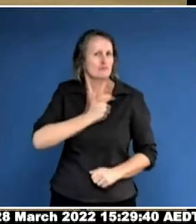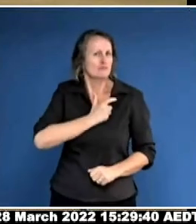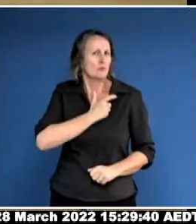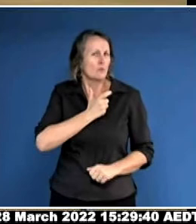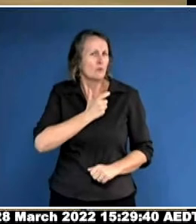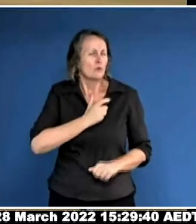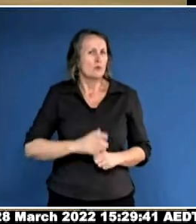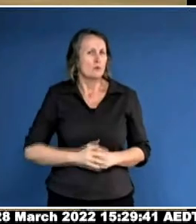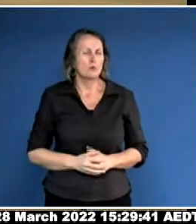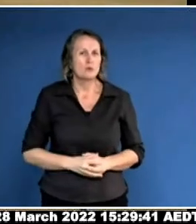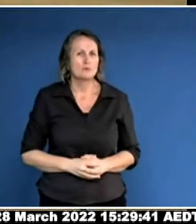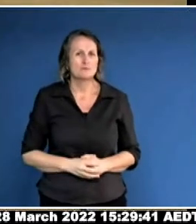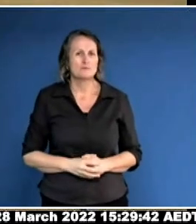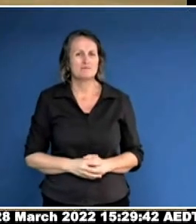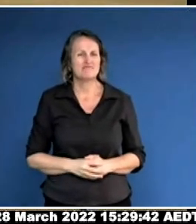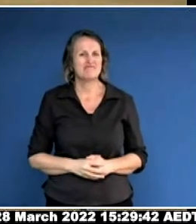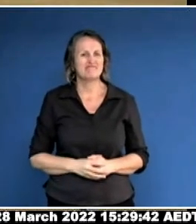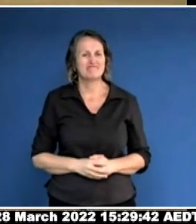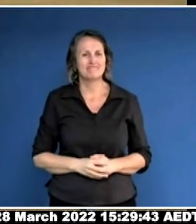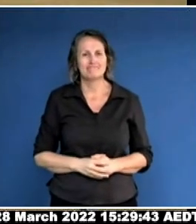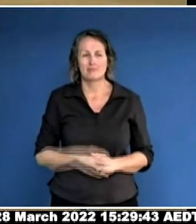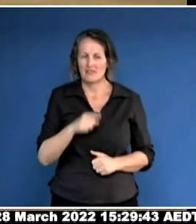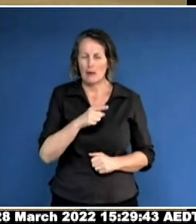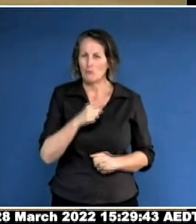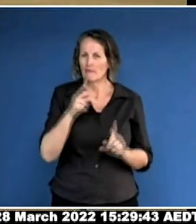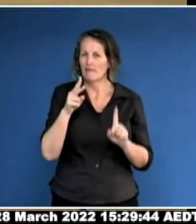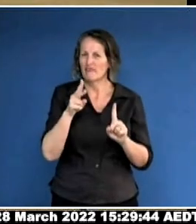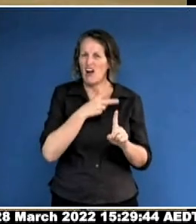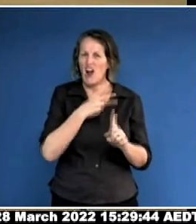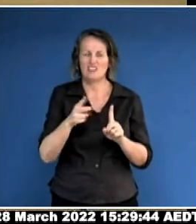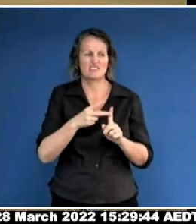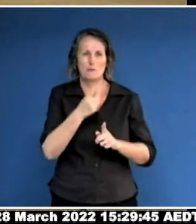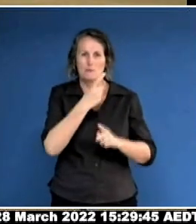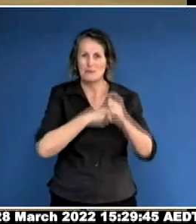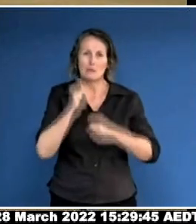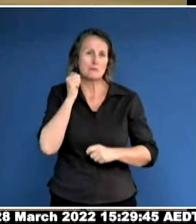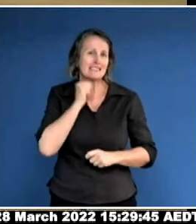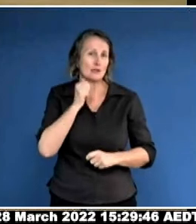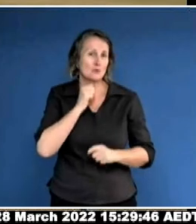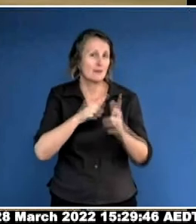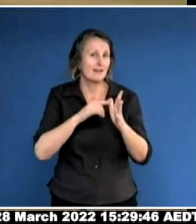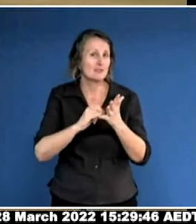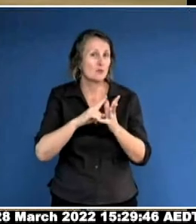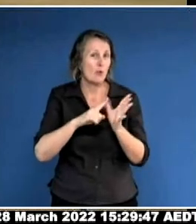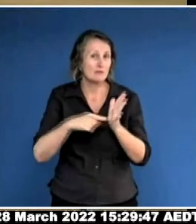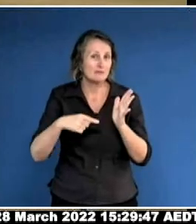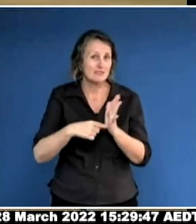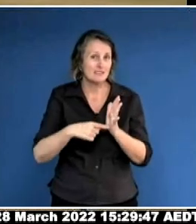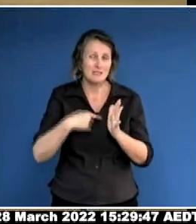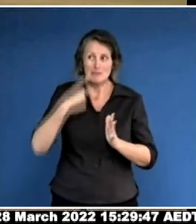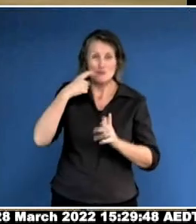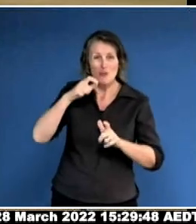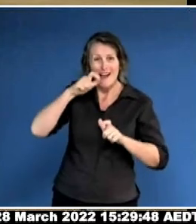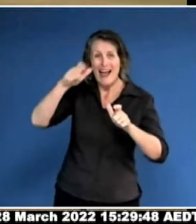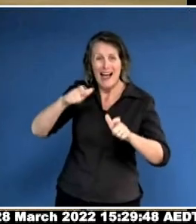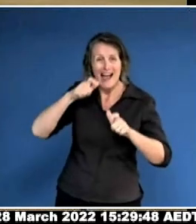scary. The violent incident escalated to sexual assault. I tried to call out,